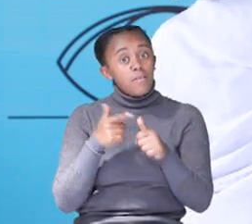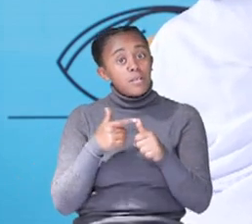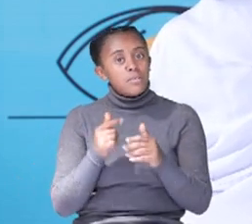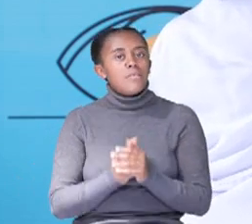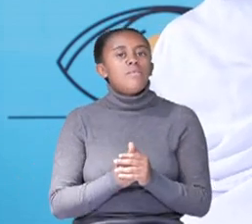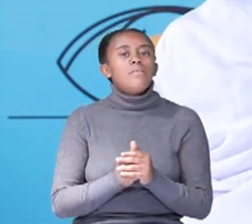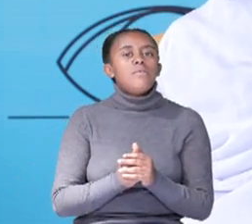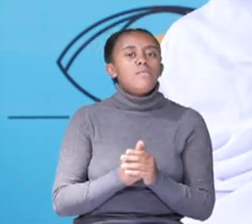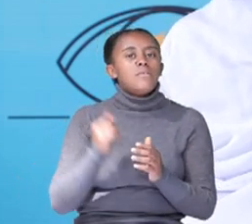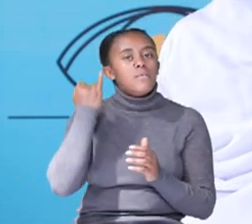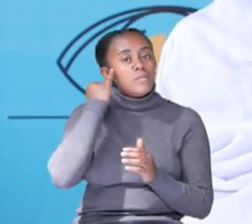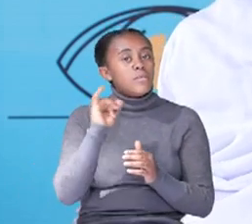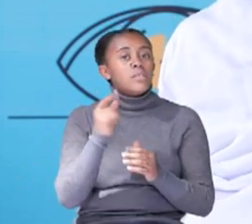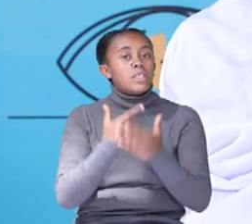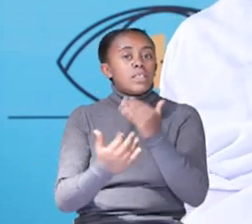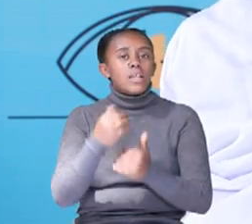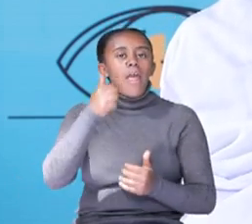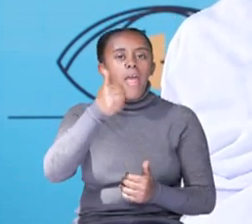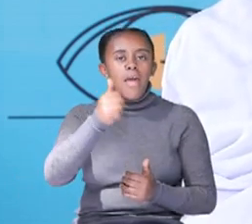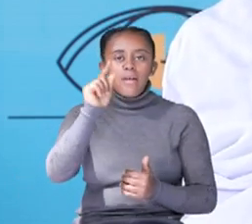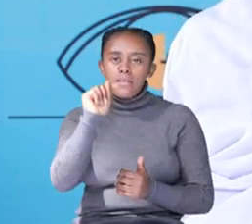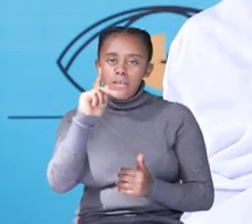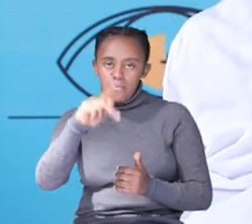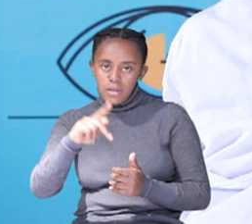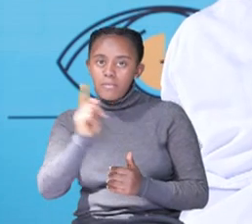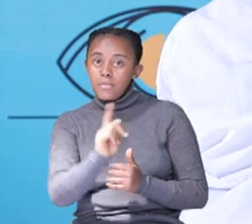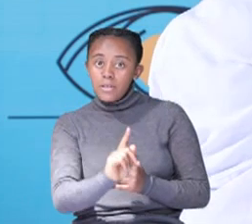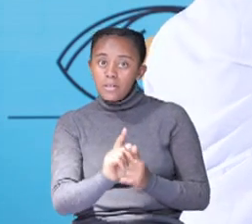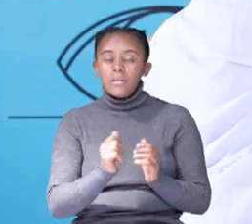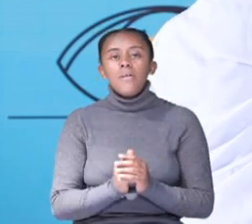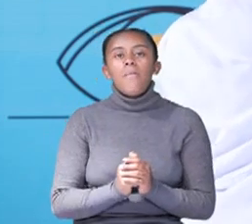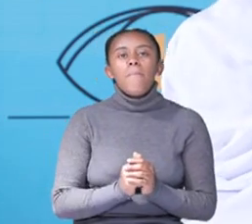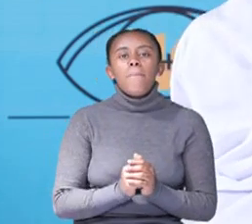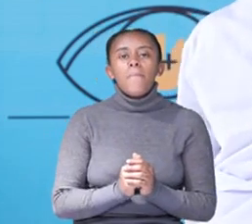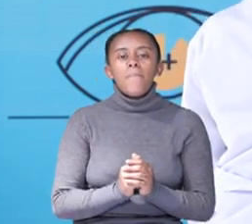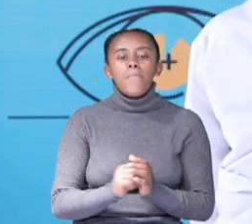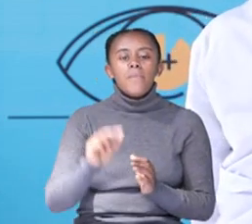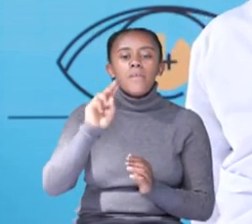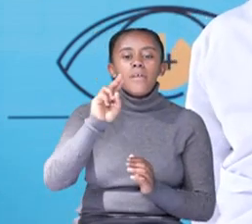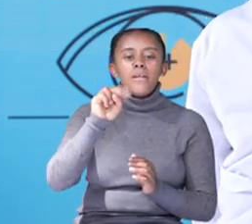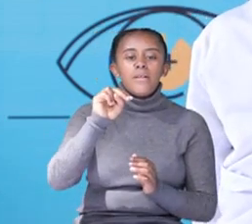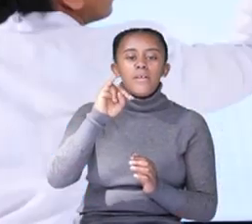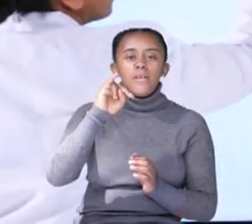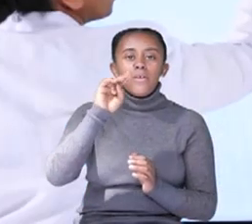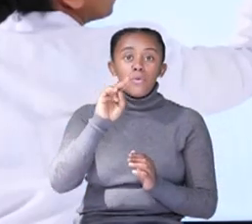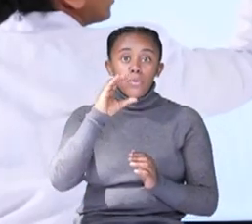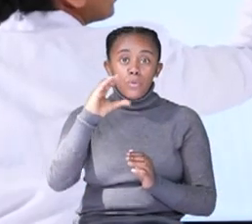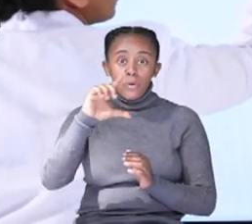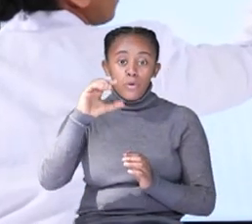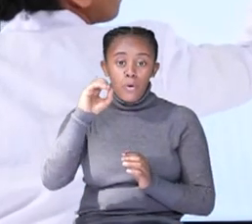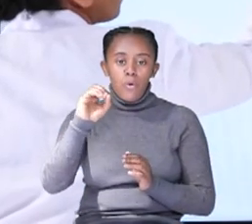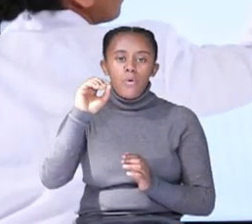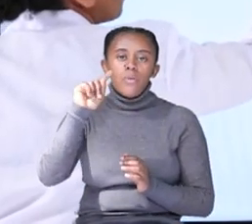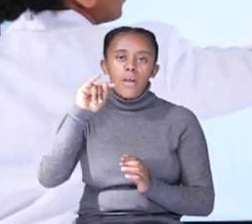point that we have discussed is ATP, which is a nucleotide with